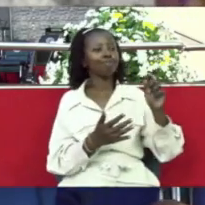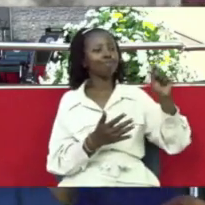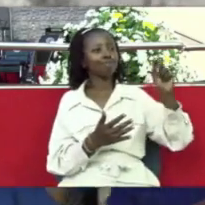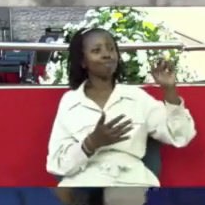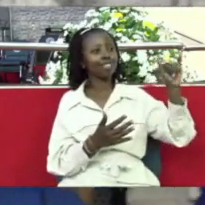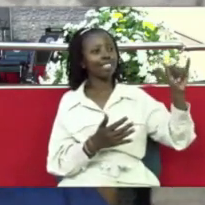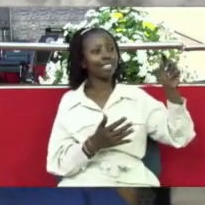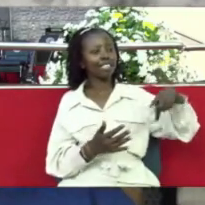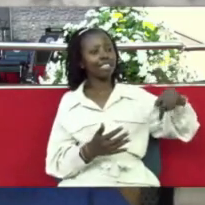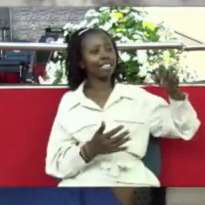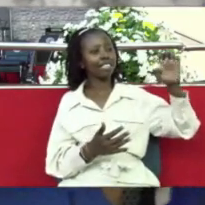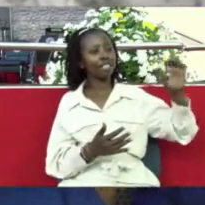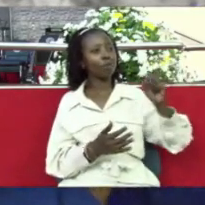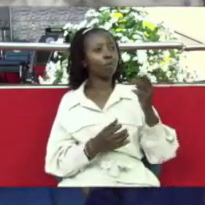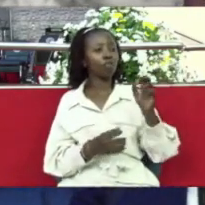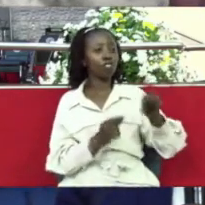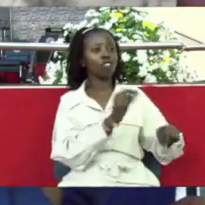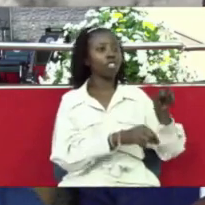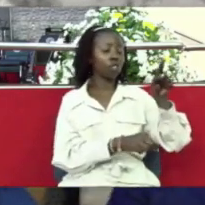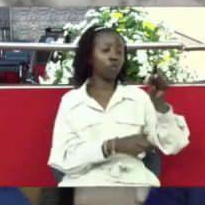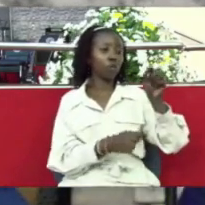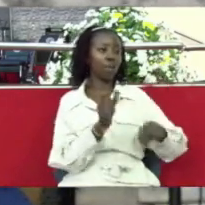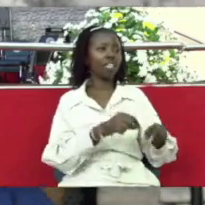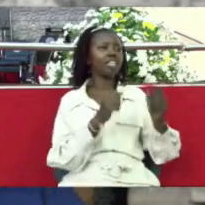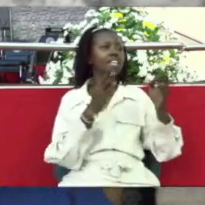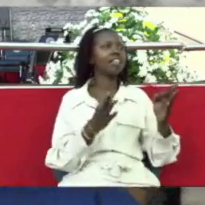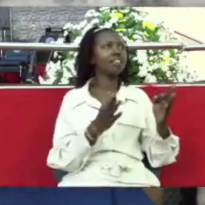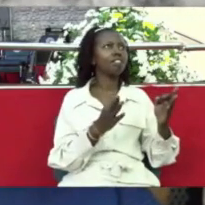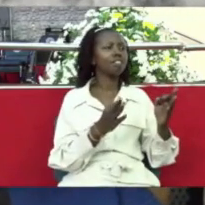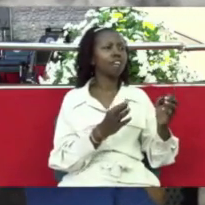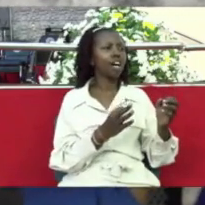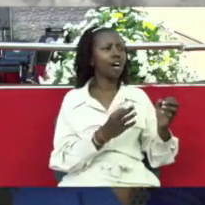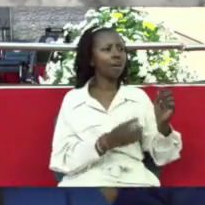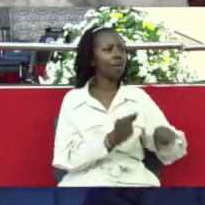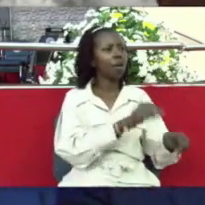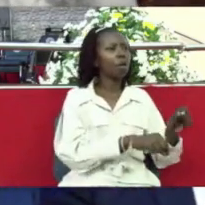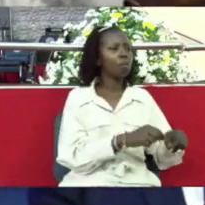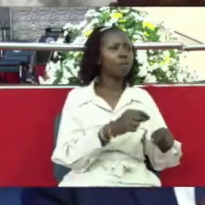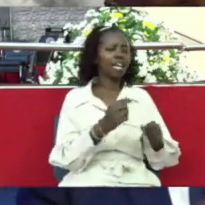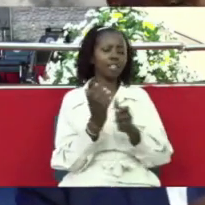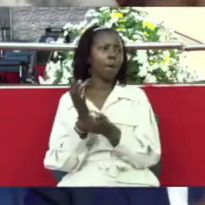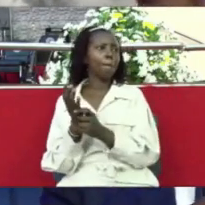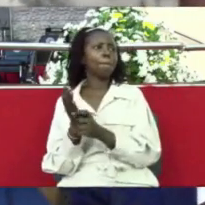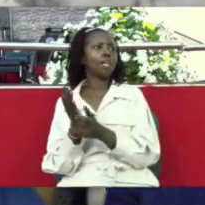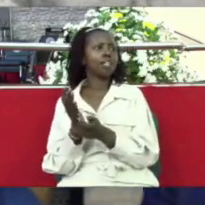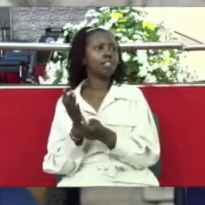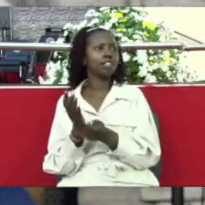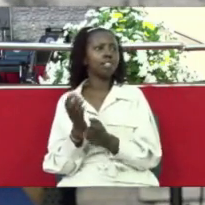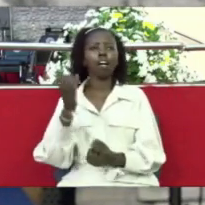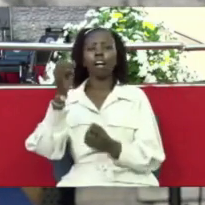If you sow maize, ukipanda mahindi, you will not get watermelon. Ni kwamba hautavuna tikiti maji.